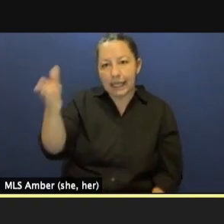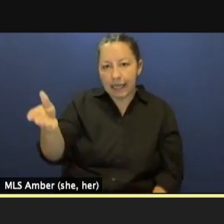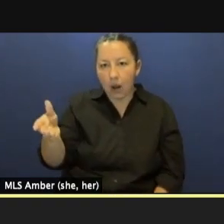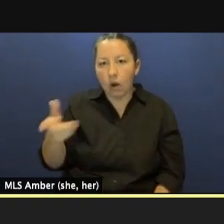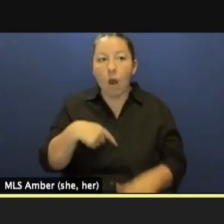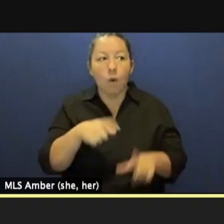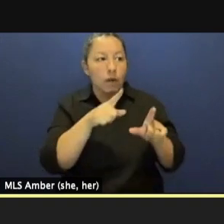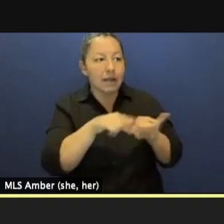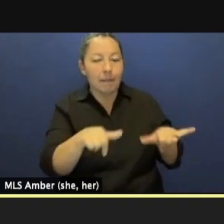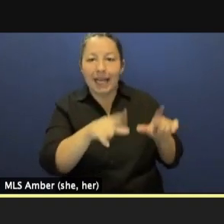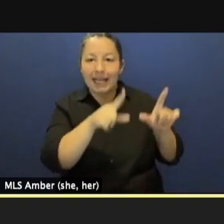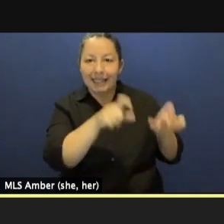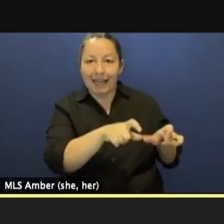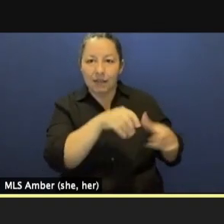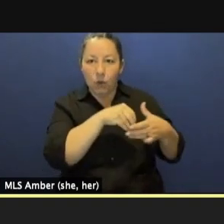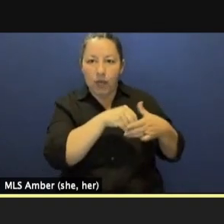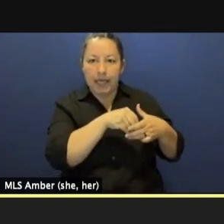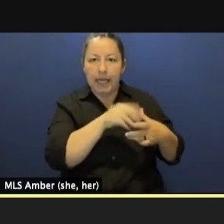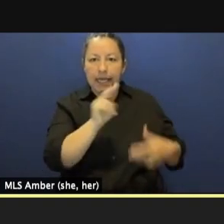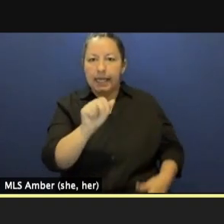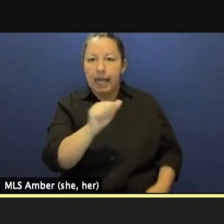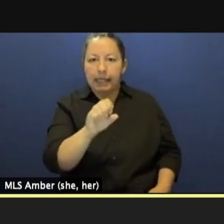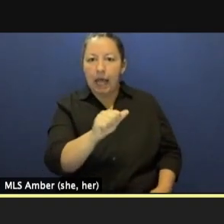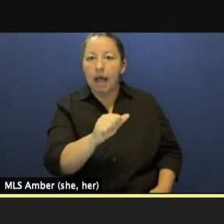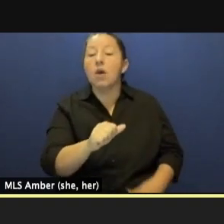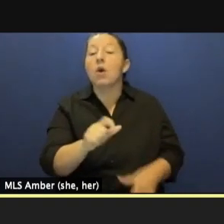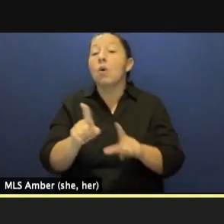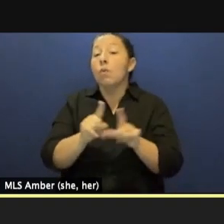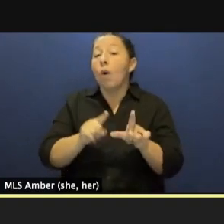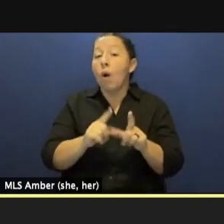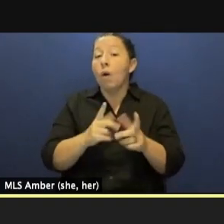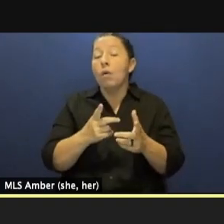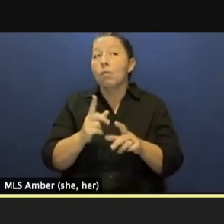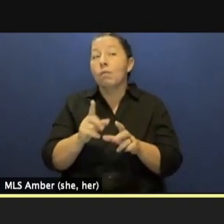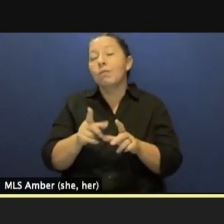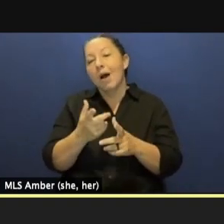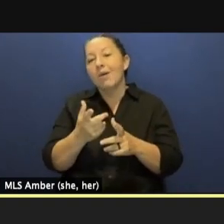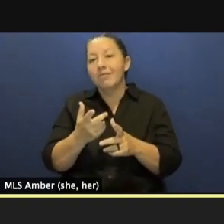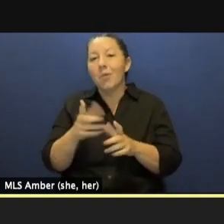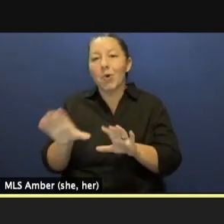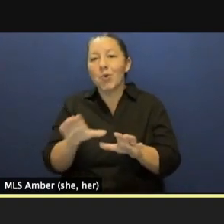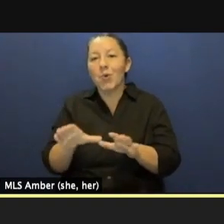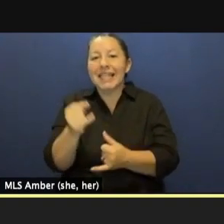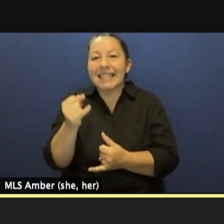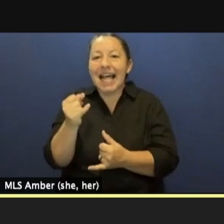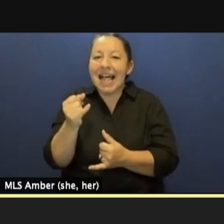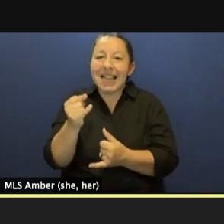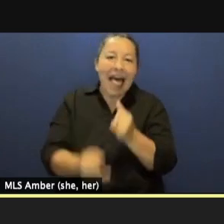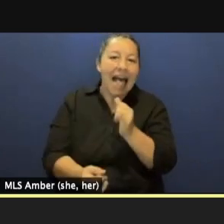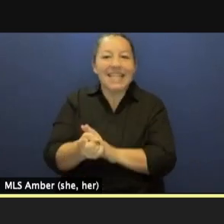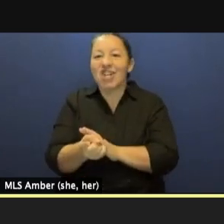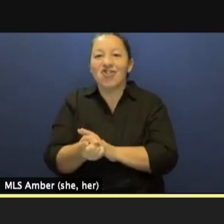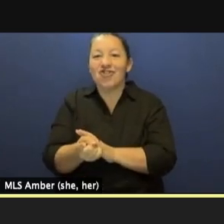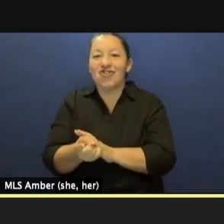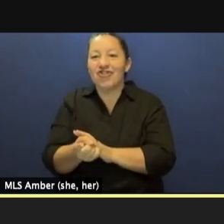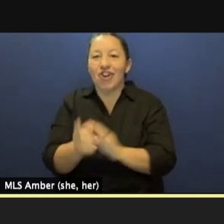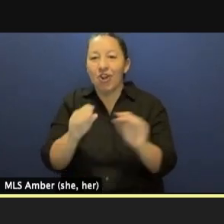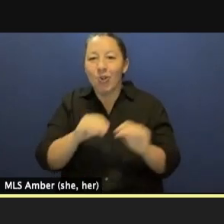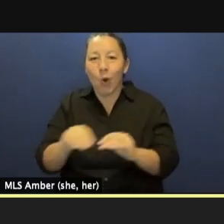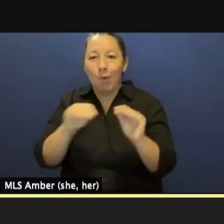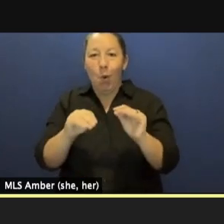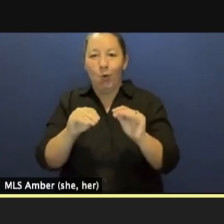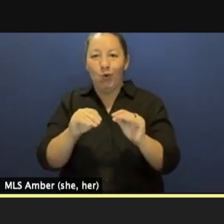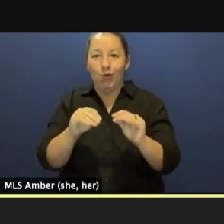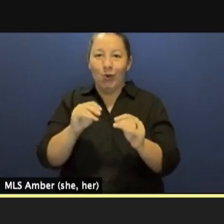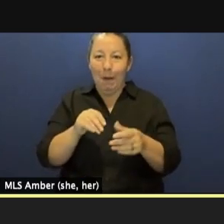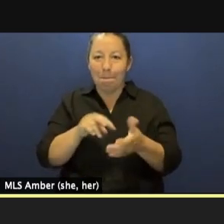testing within NASA. We're also conjuring what we're calling last-ditch locomotion means should Viper get stuck.